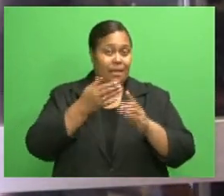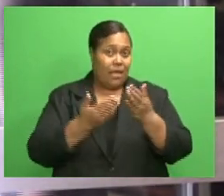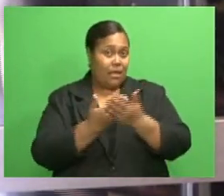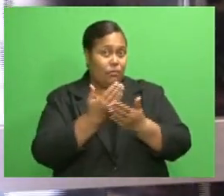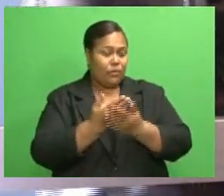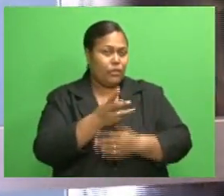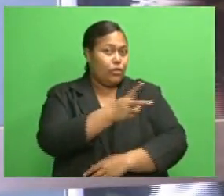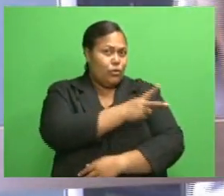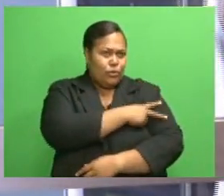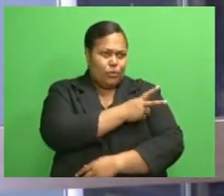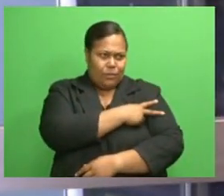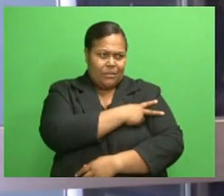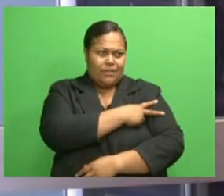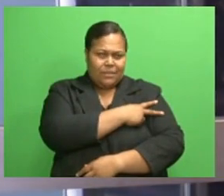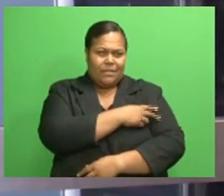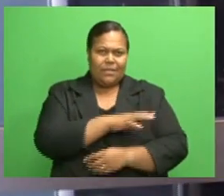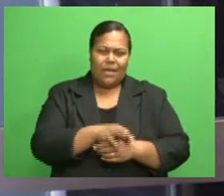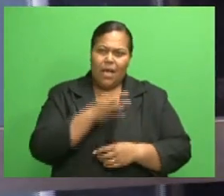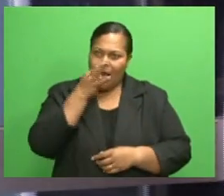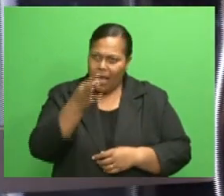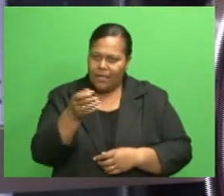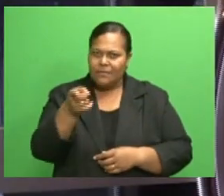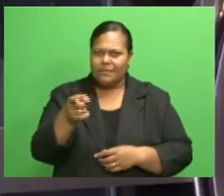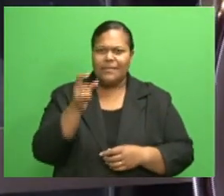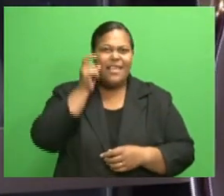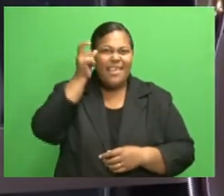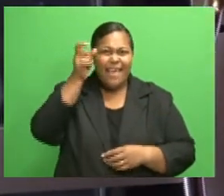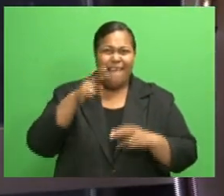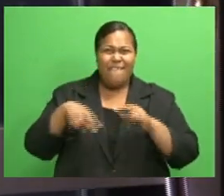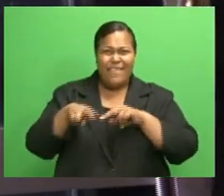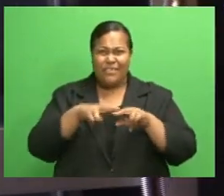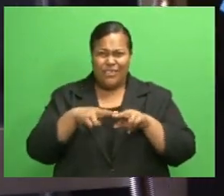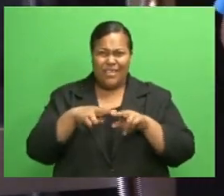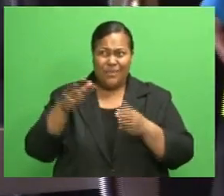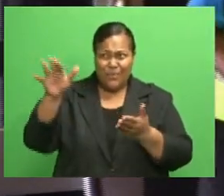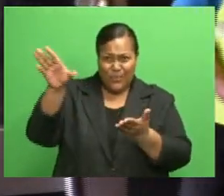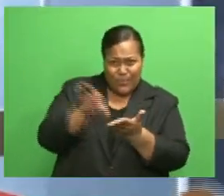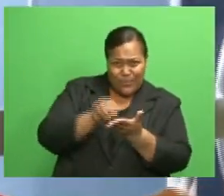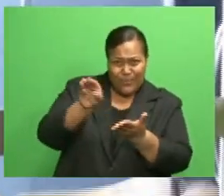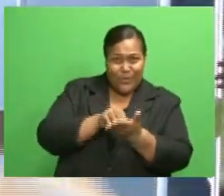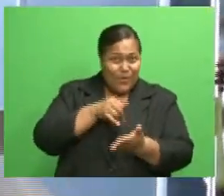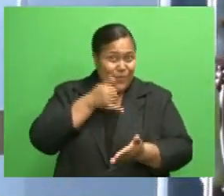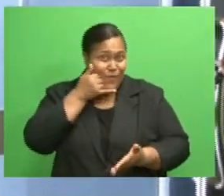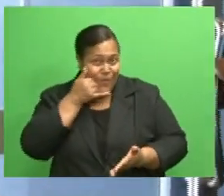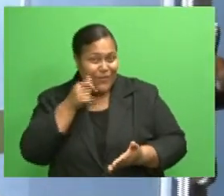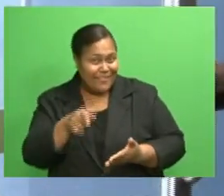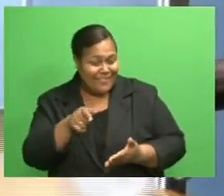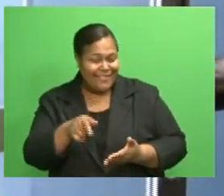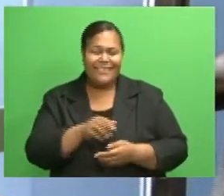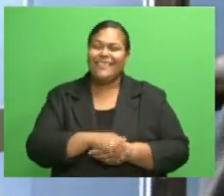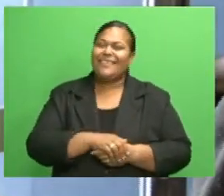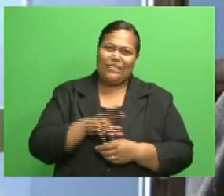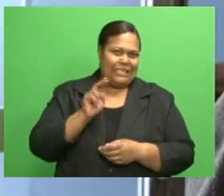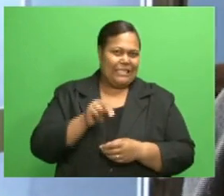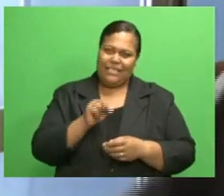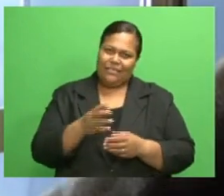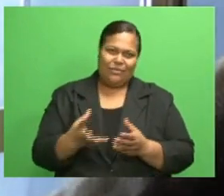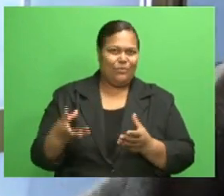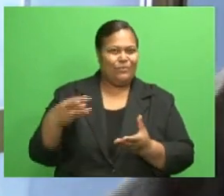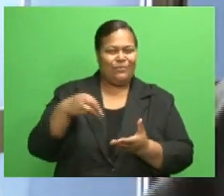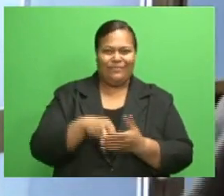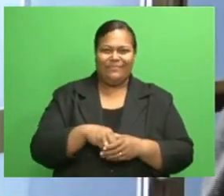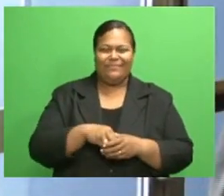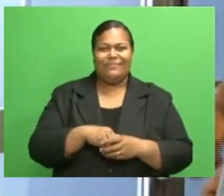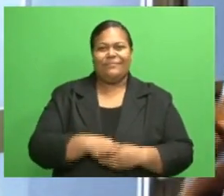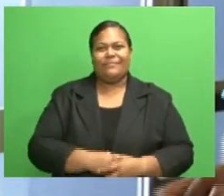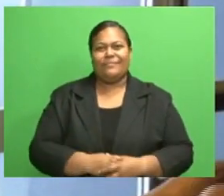asked moviegoers to activate their Care FIJI app, while those that didn't have smartphones had their names logged for